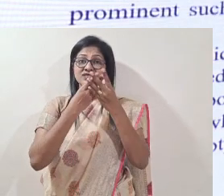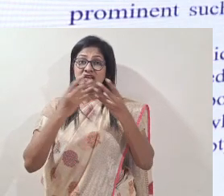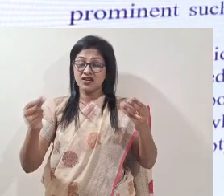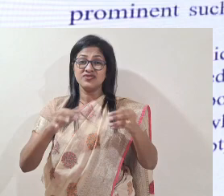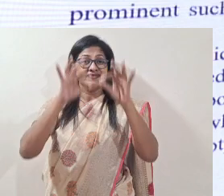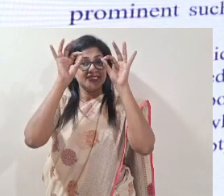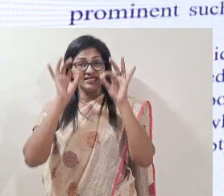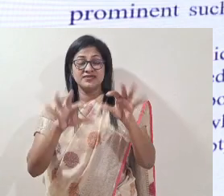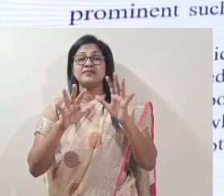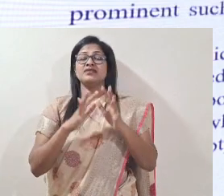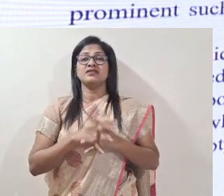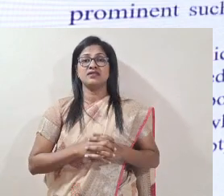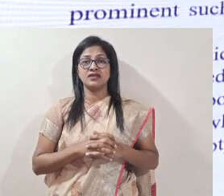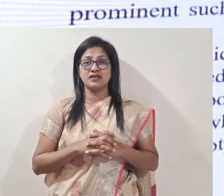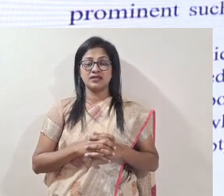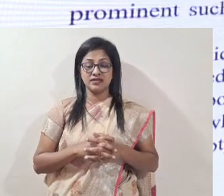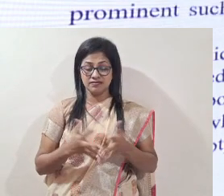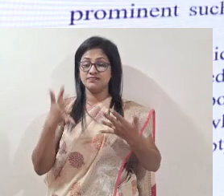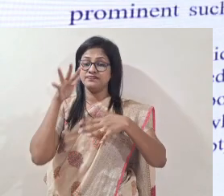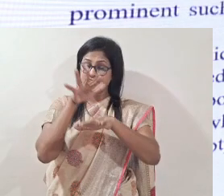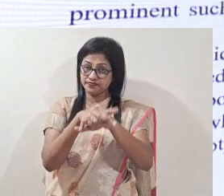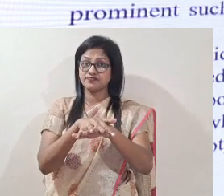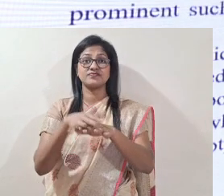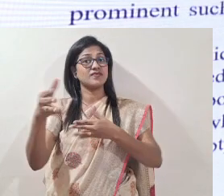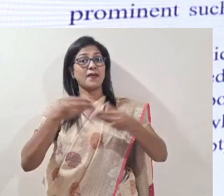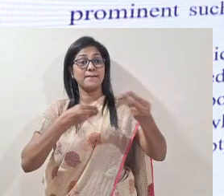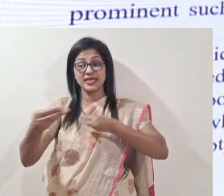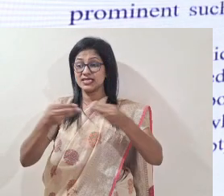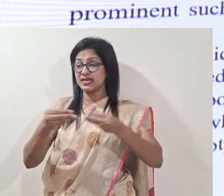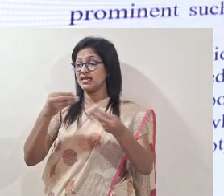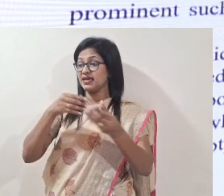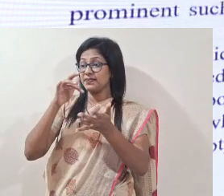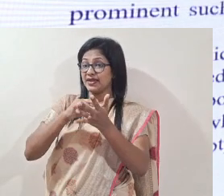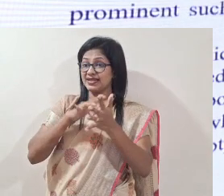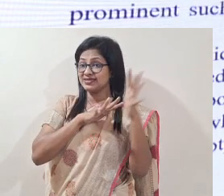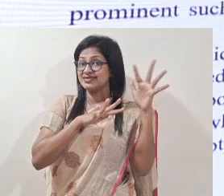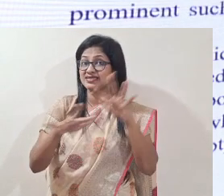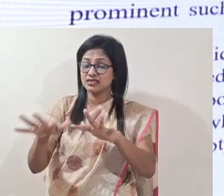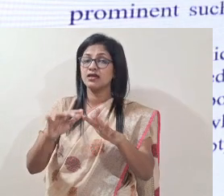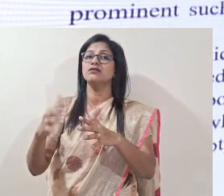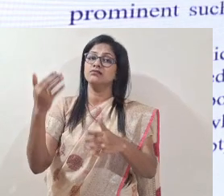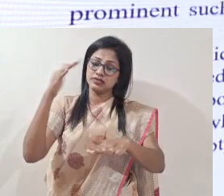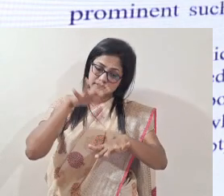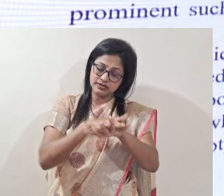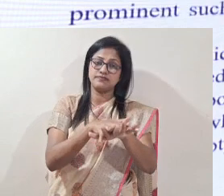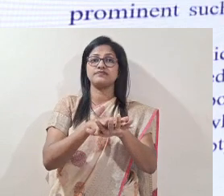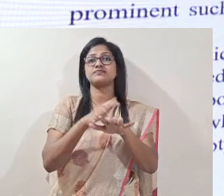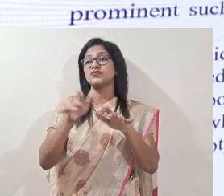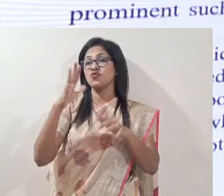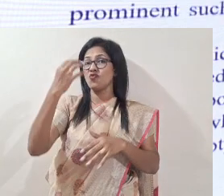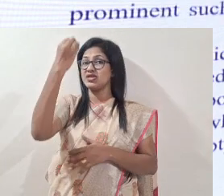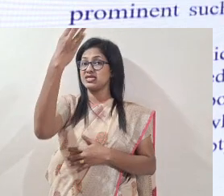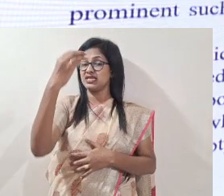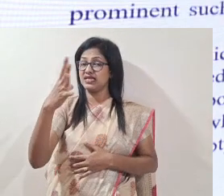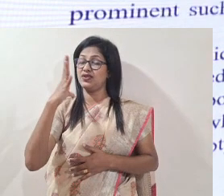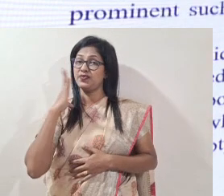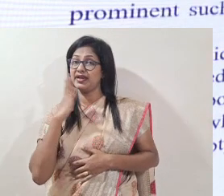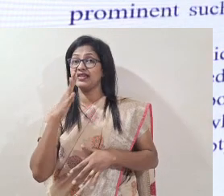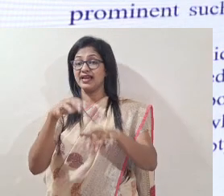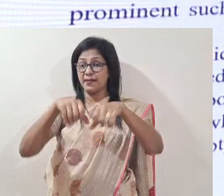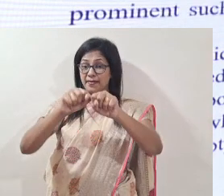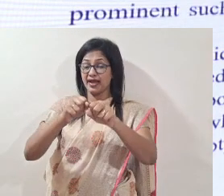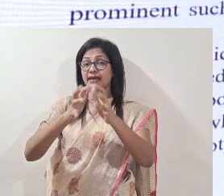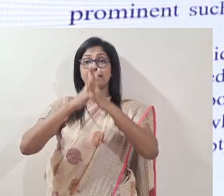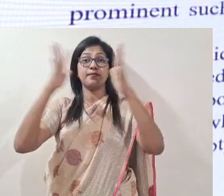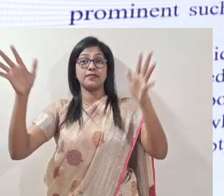be specifically incorporated at busy intersections where the tendency to defy the weighting of the signals by the